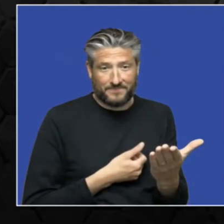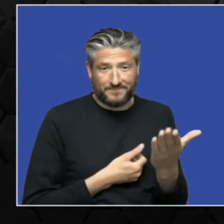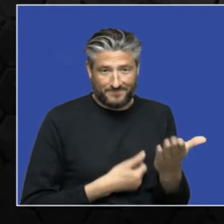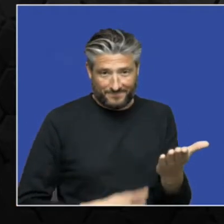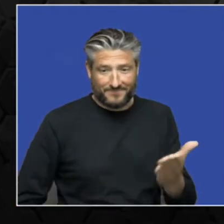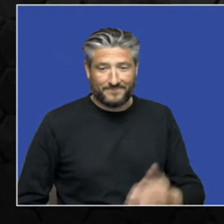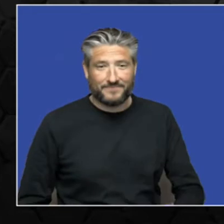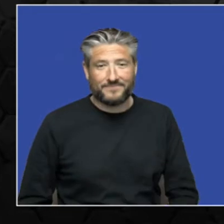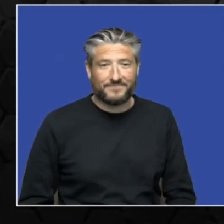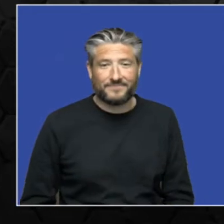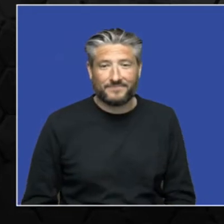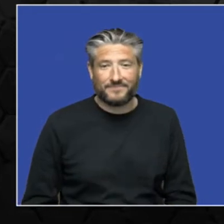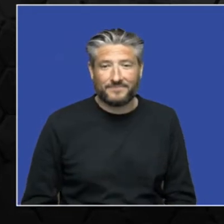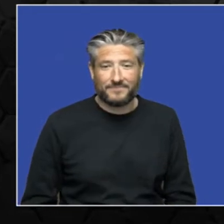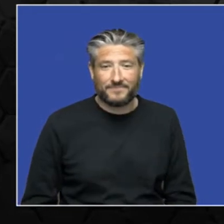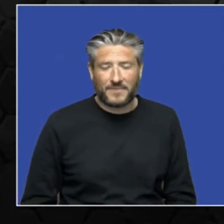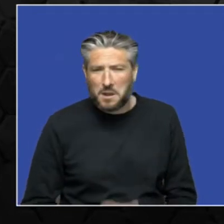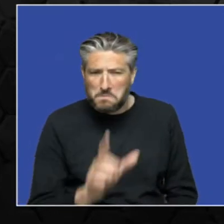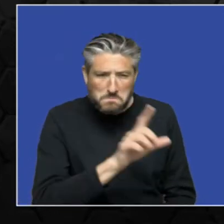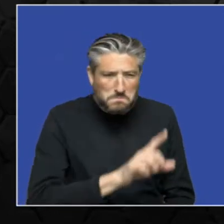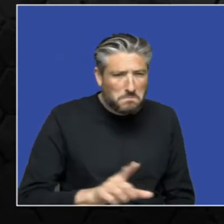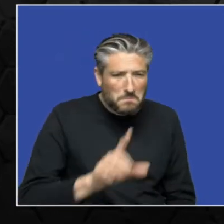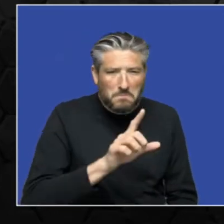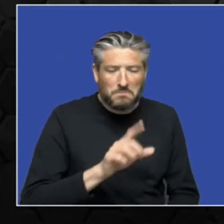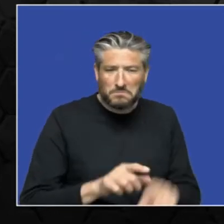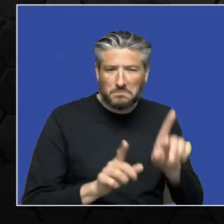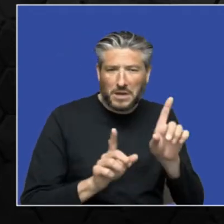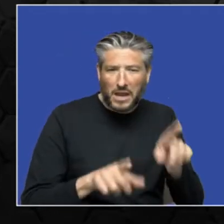take some image.